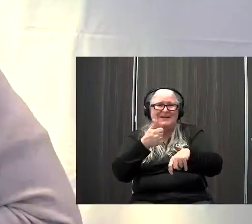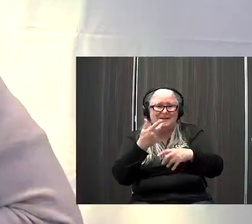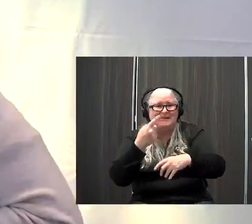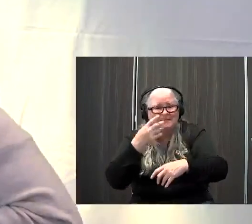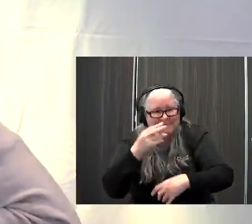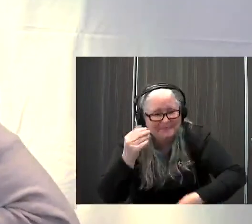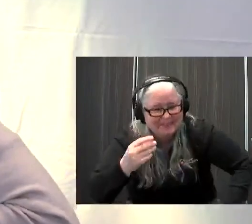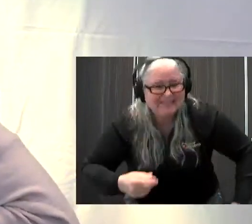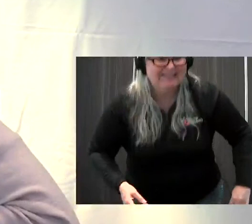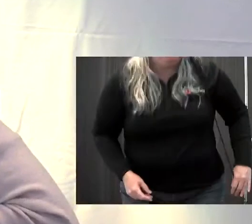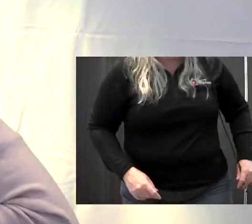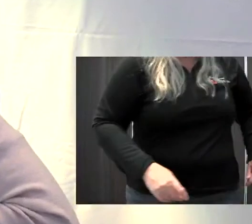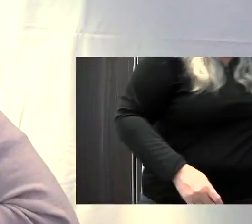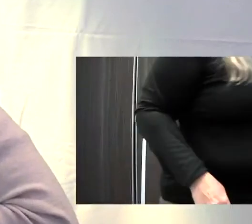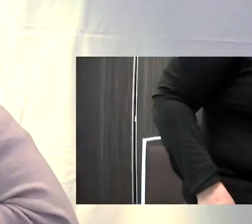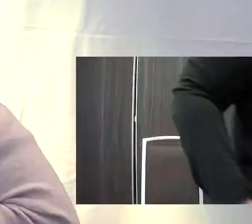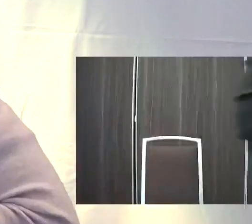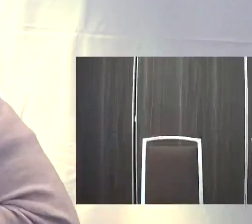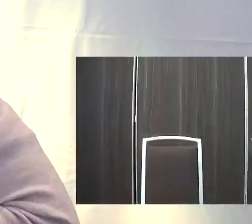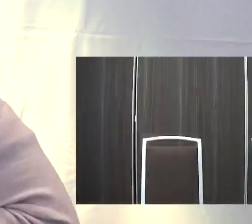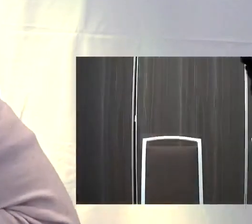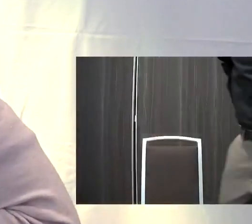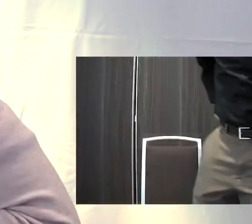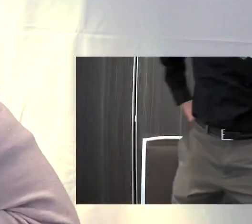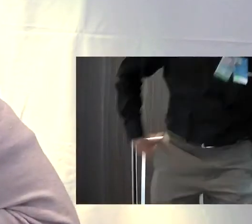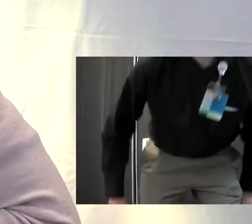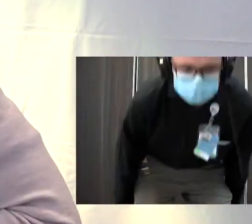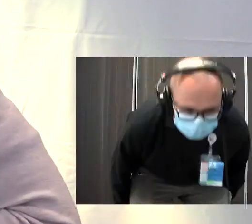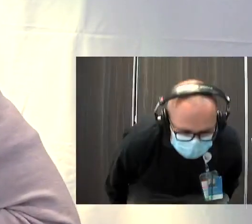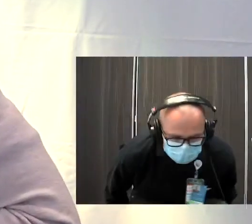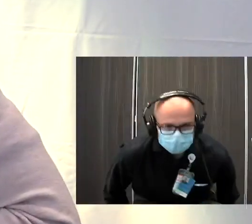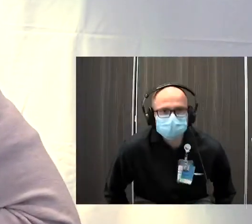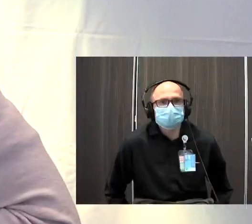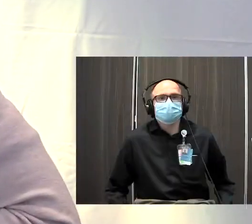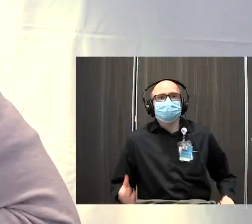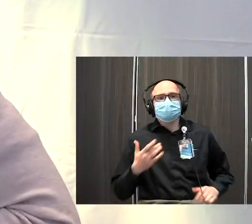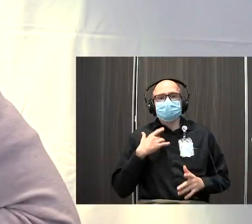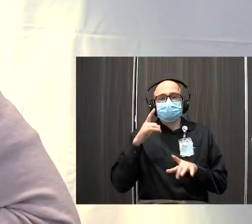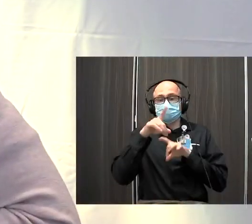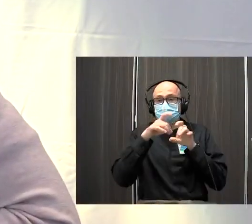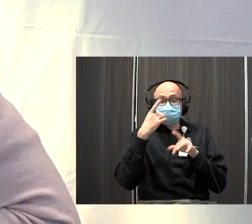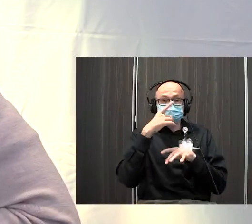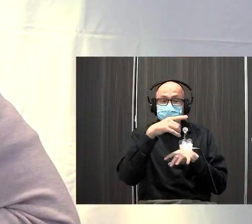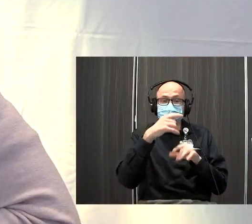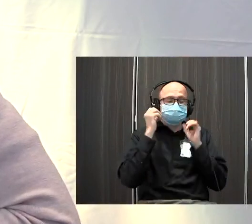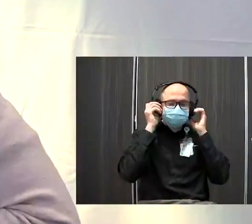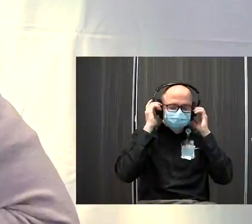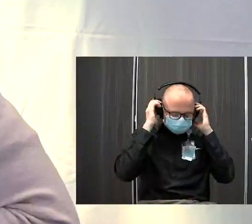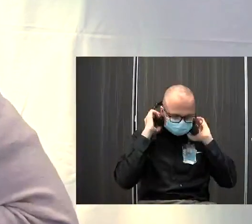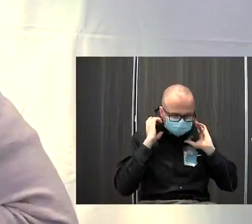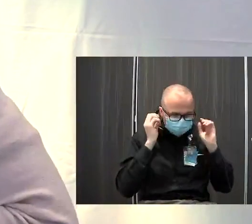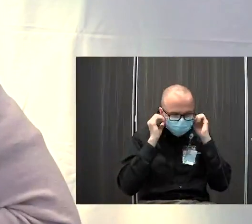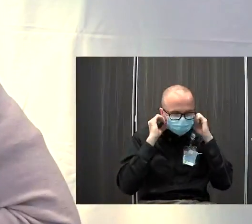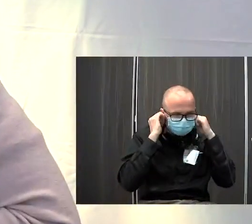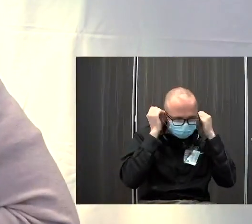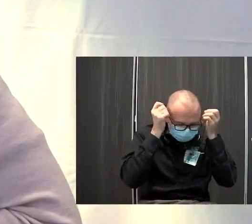then Good- Dr. good Risma, I life. have another question for Mhm. you. Do you know the percentage of children with CHARGE syndrome who are diagnosed with SCID or who